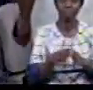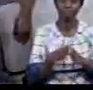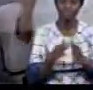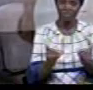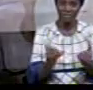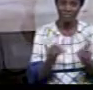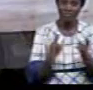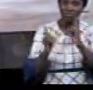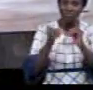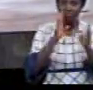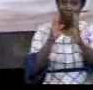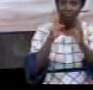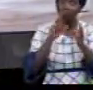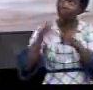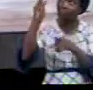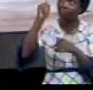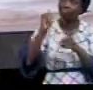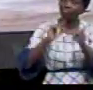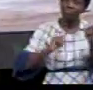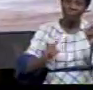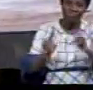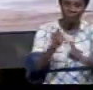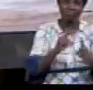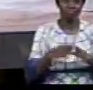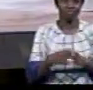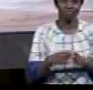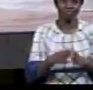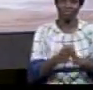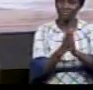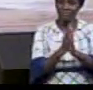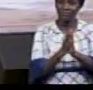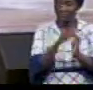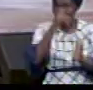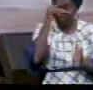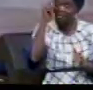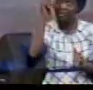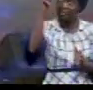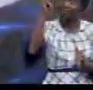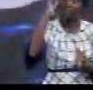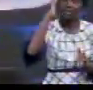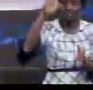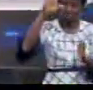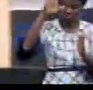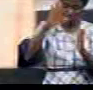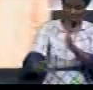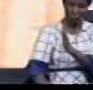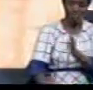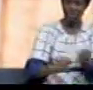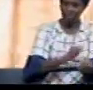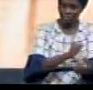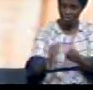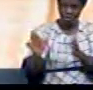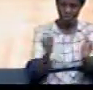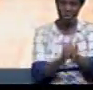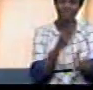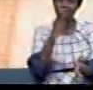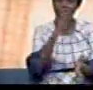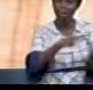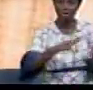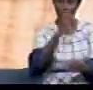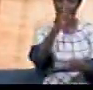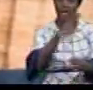Tell him. He will subdue that spirit. He will